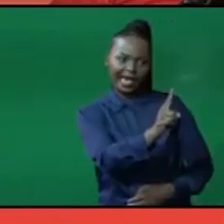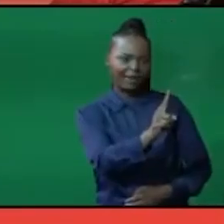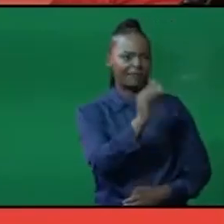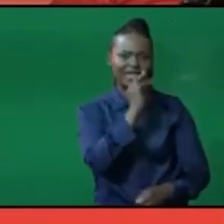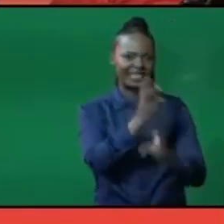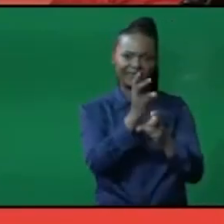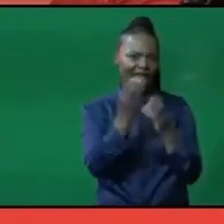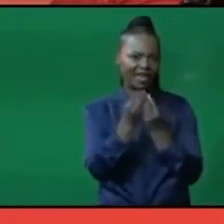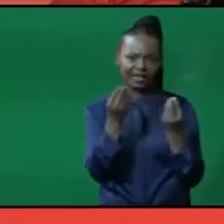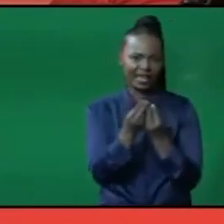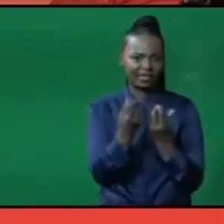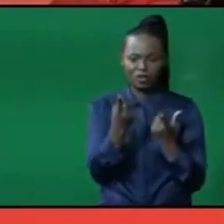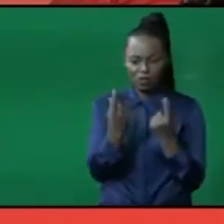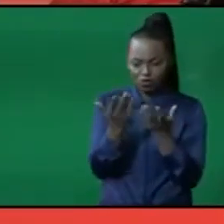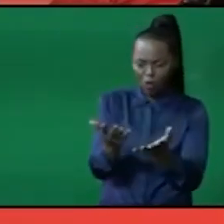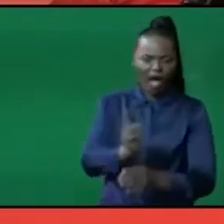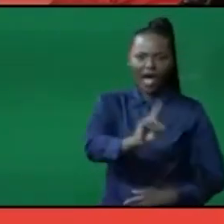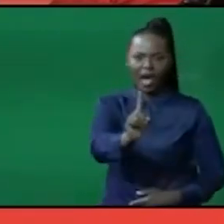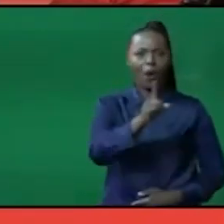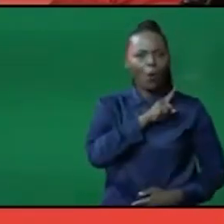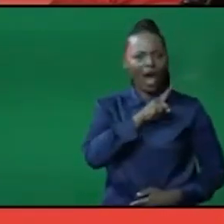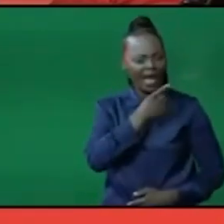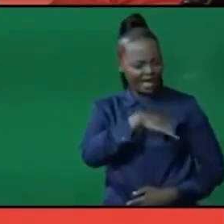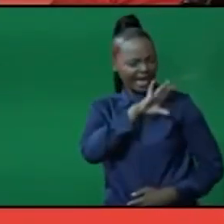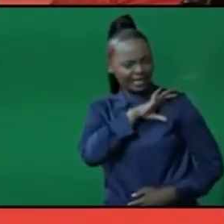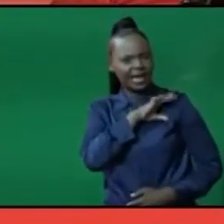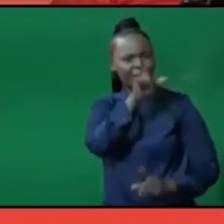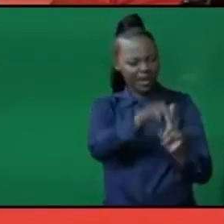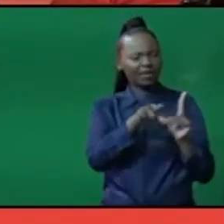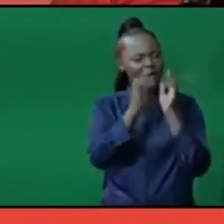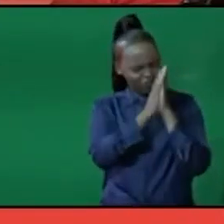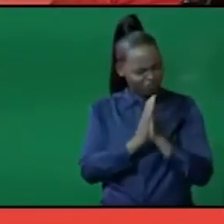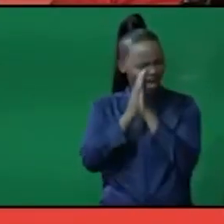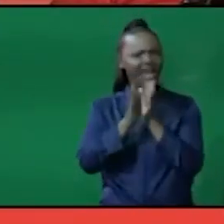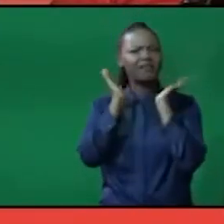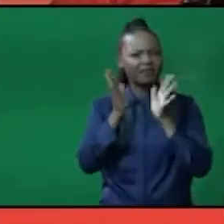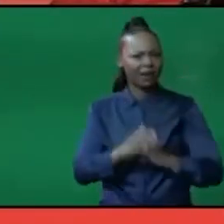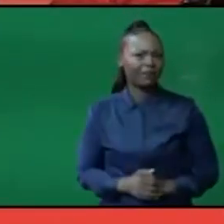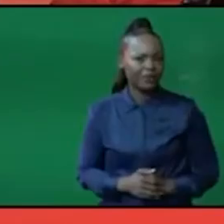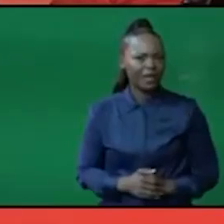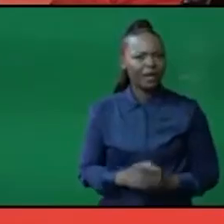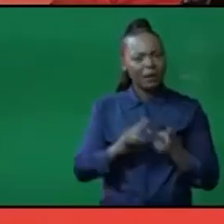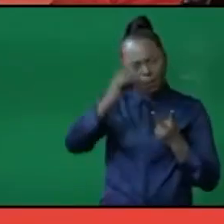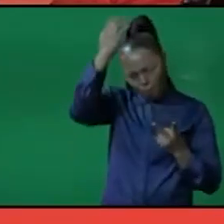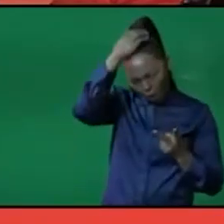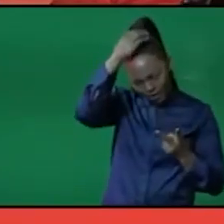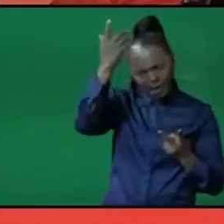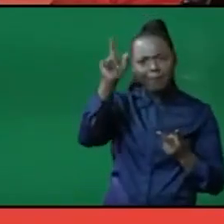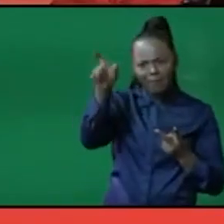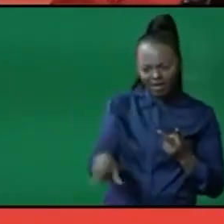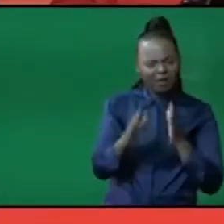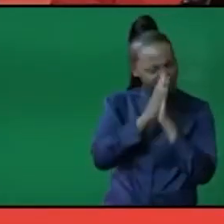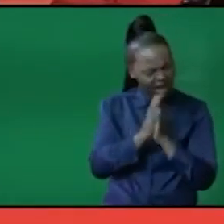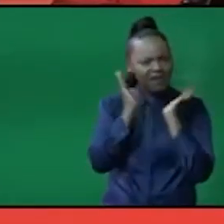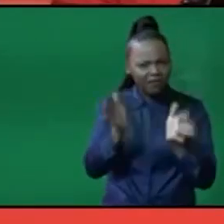eh? Because there was a Christian that prayed. There was a Muslim that prayed. When it